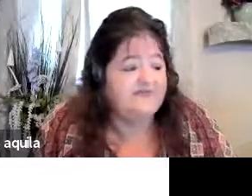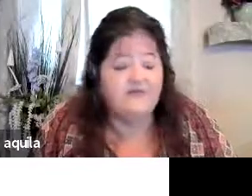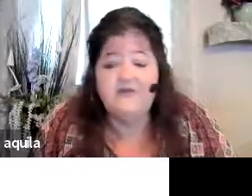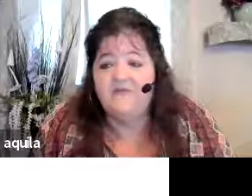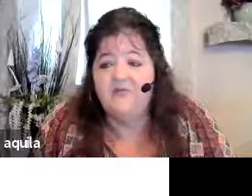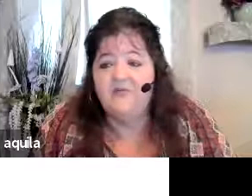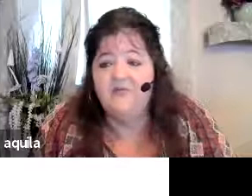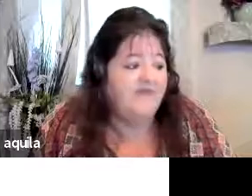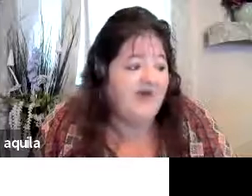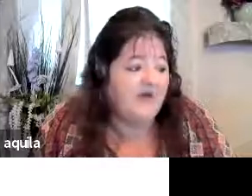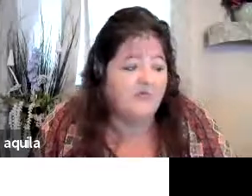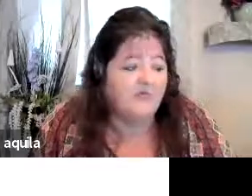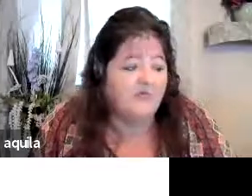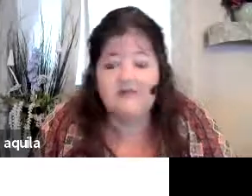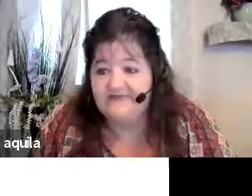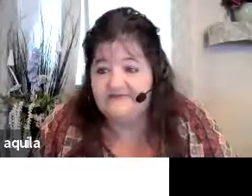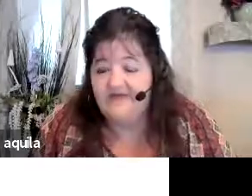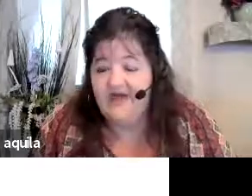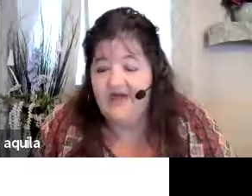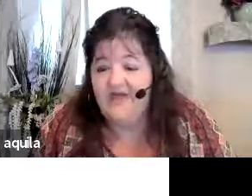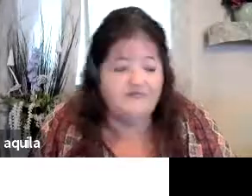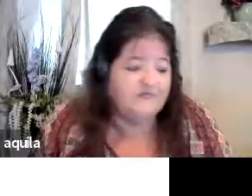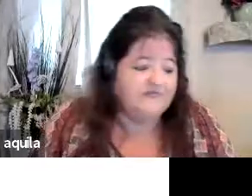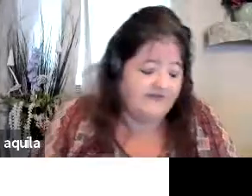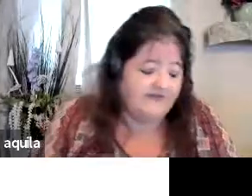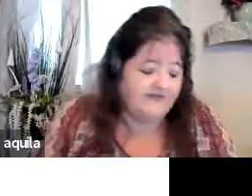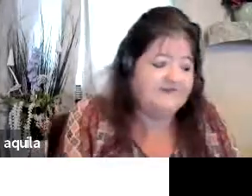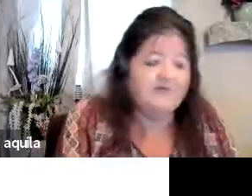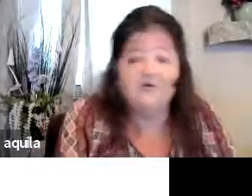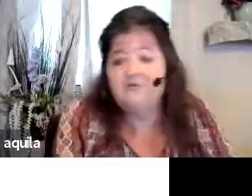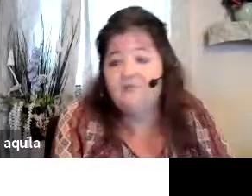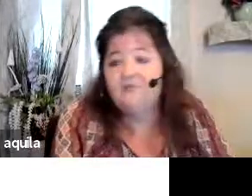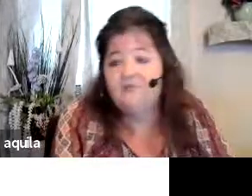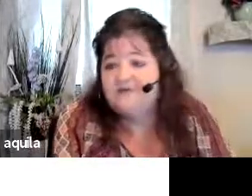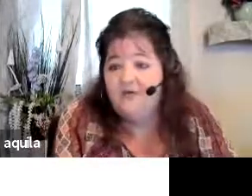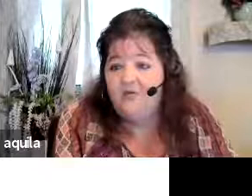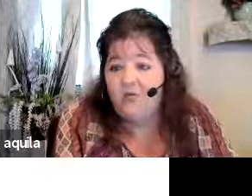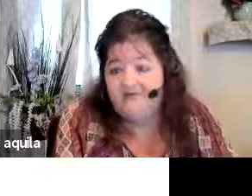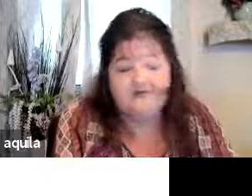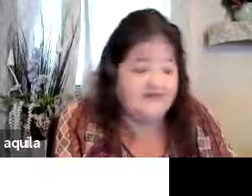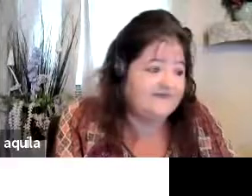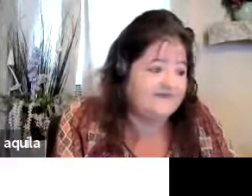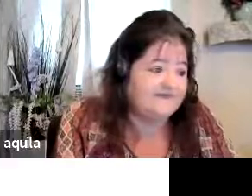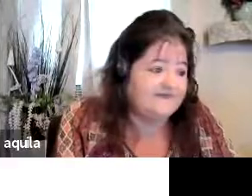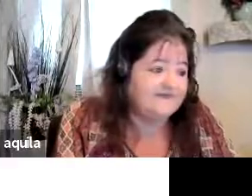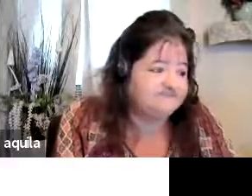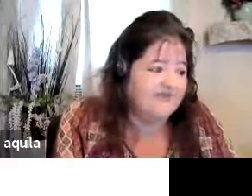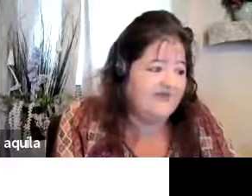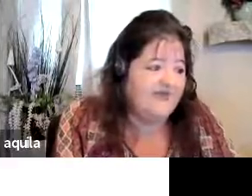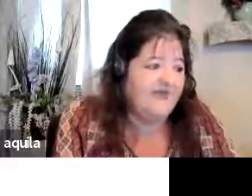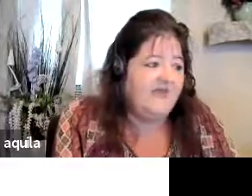about disability through a more empowering lens rather than through deficit and burden, which is so often the case.